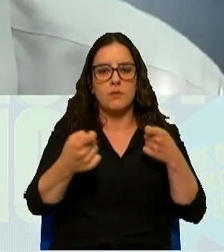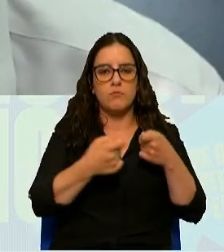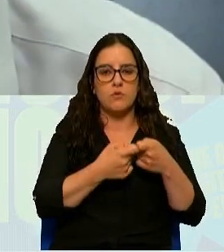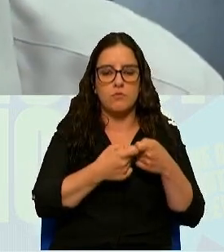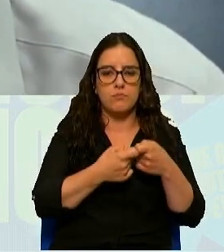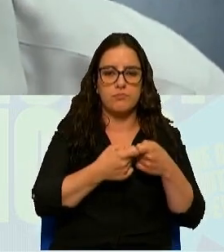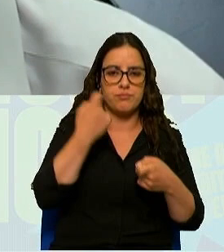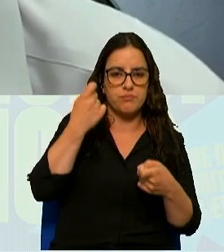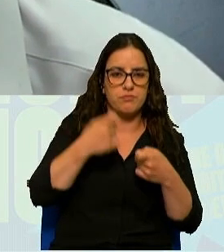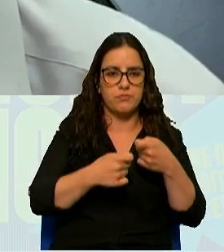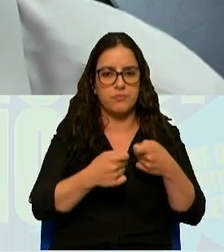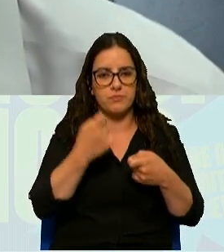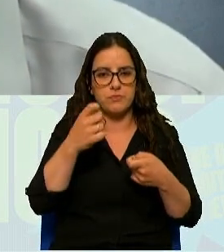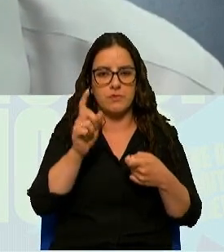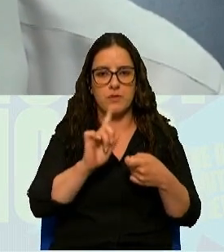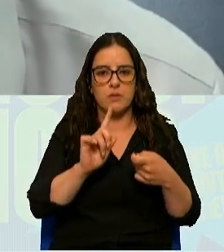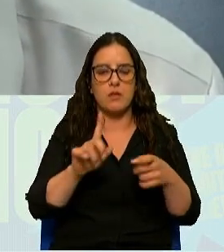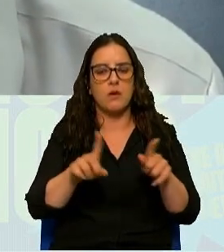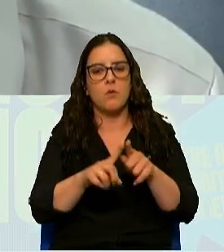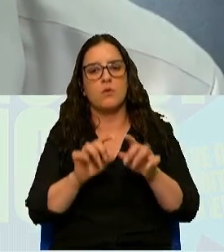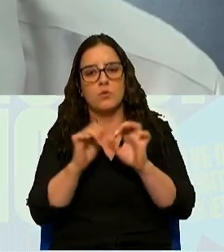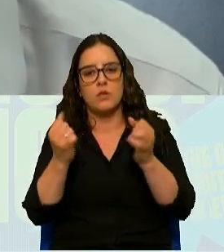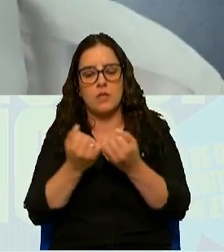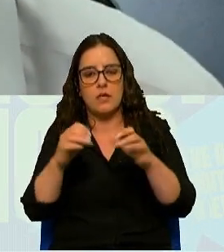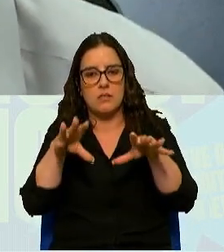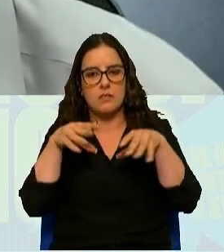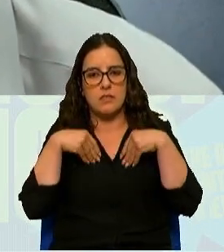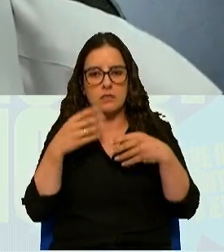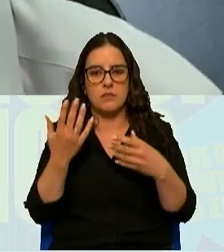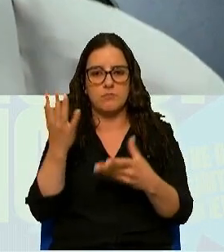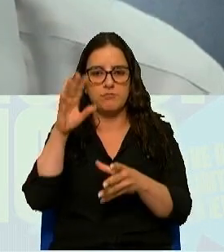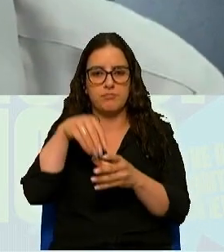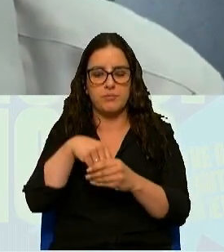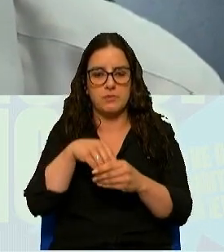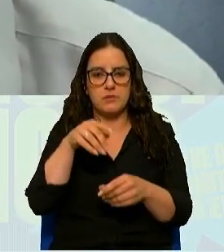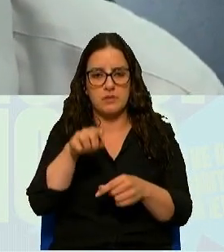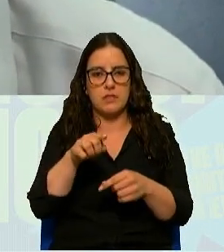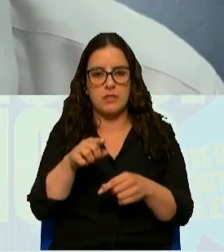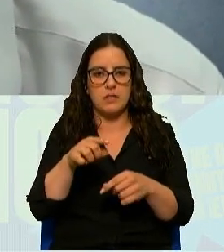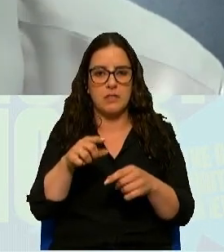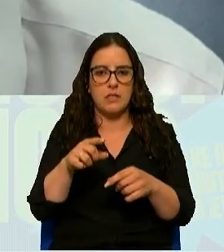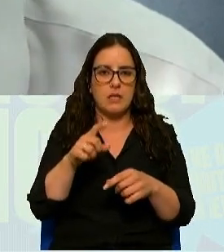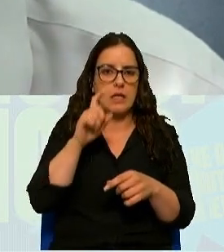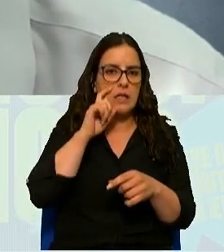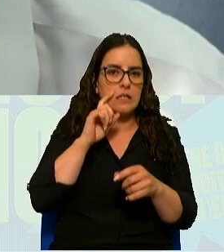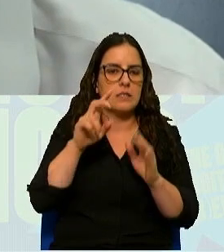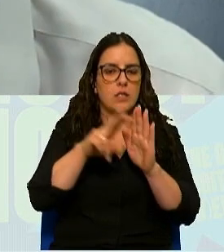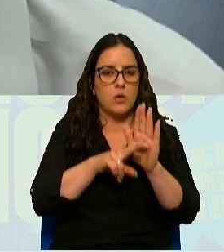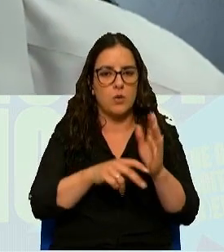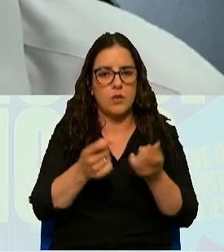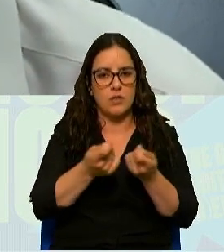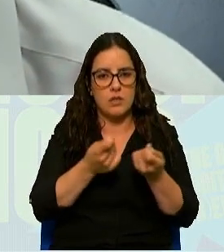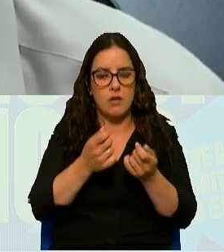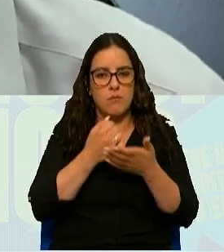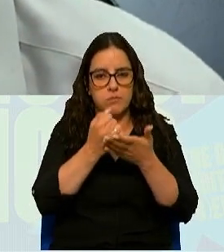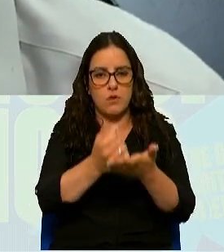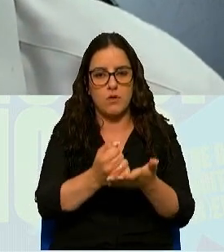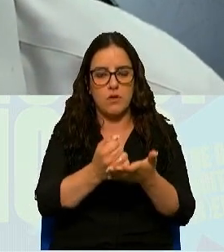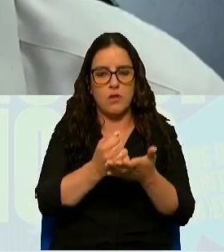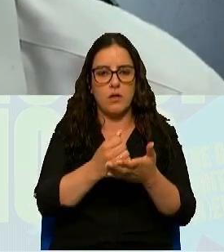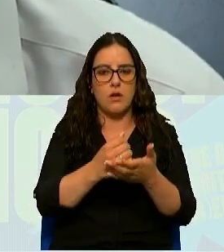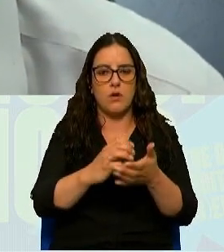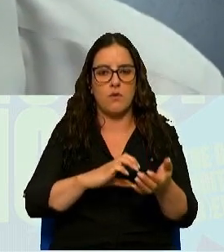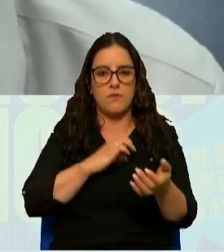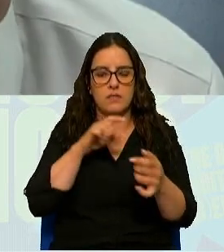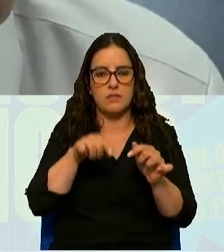how do we get society on board with this? How do we ensure that we have regulations that support the trustworthiness of these systems?